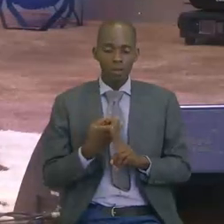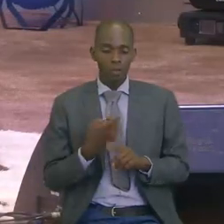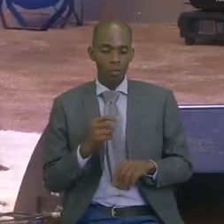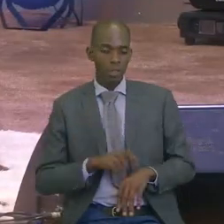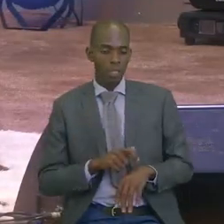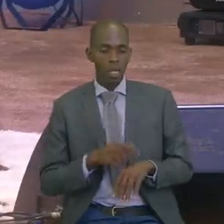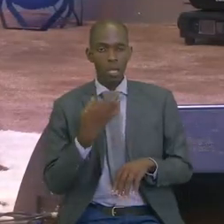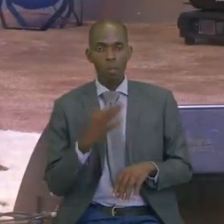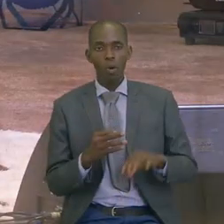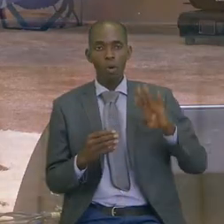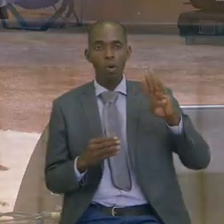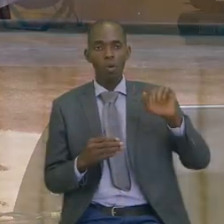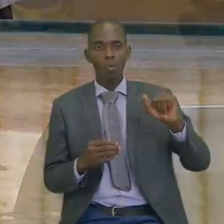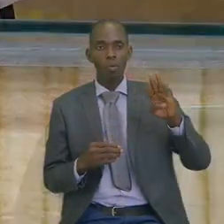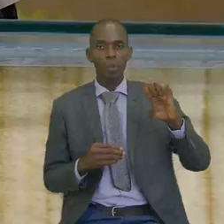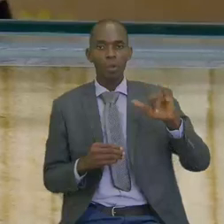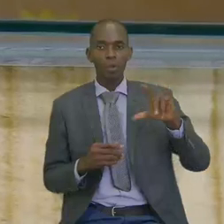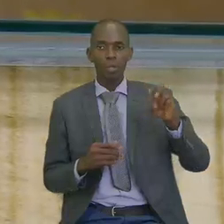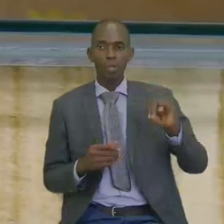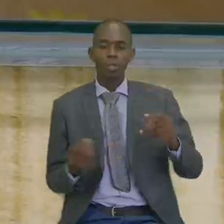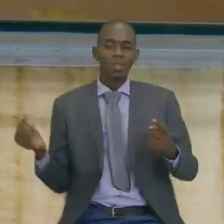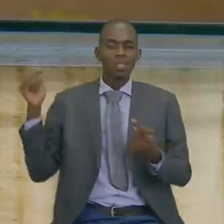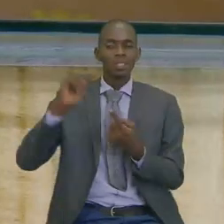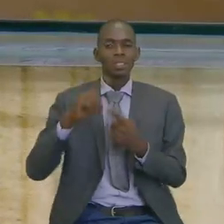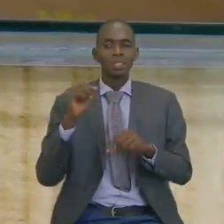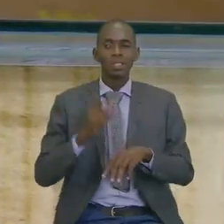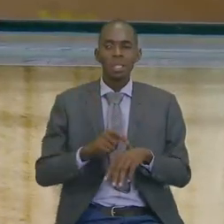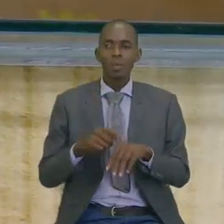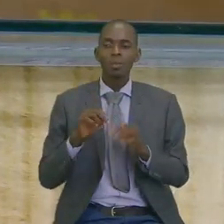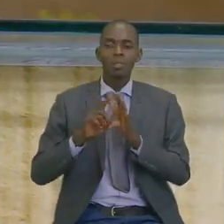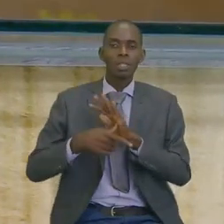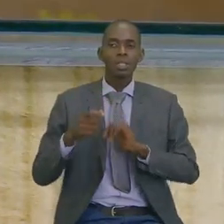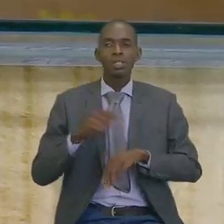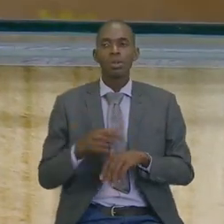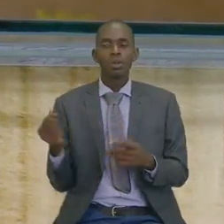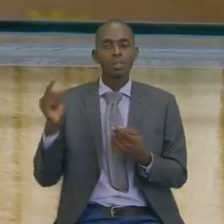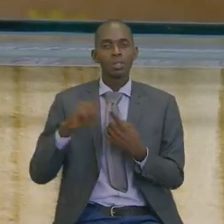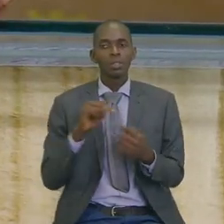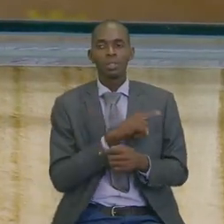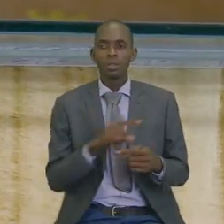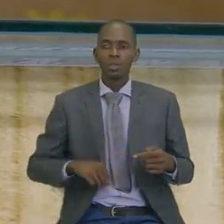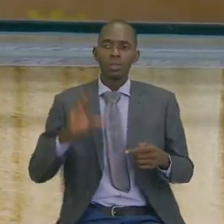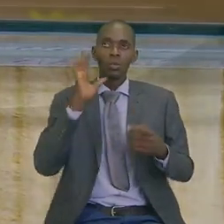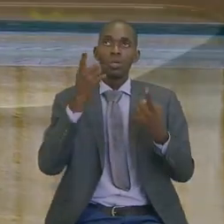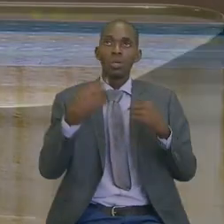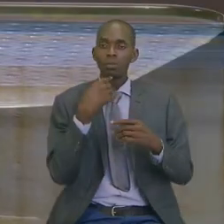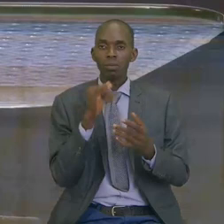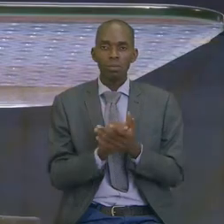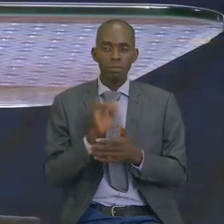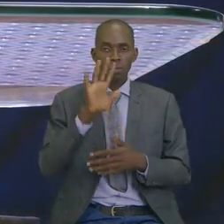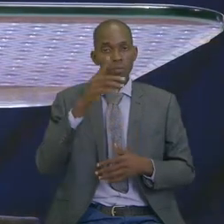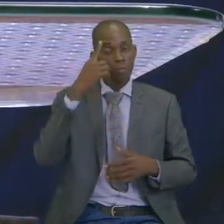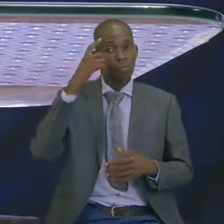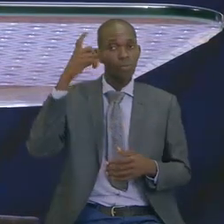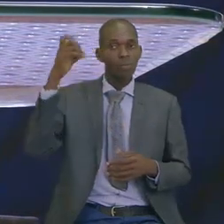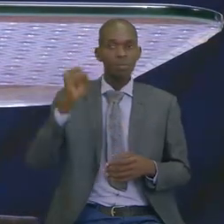Babylon unto the time of the latter days, until the Lord will come. It says, thy dream and